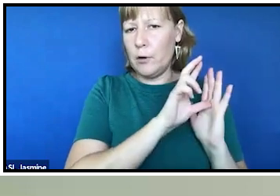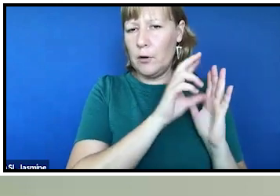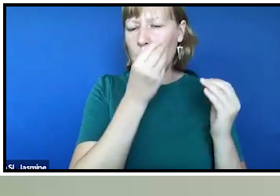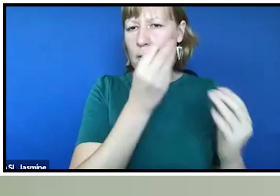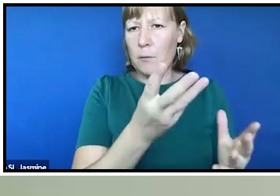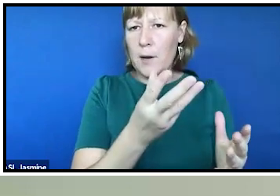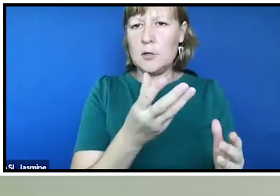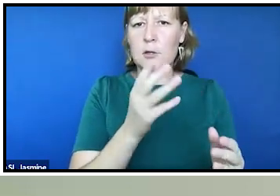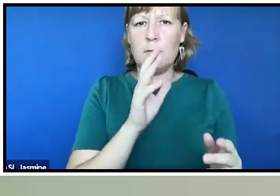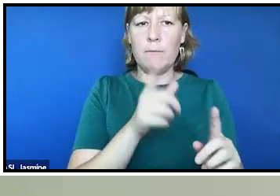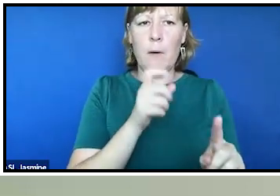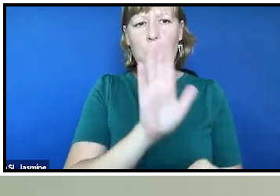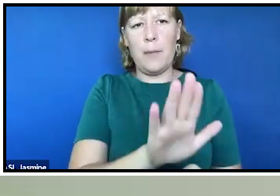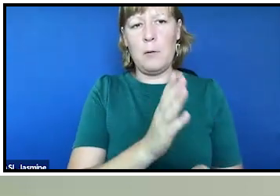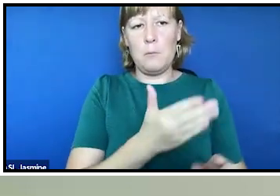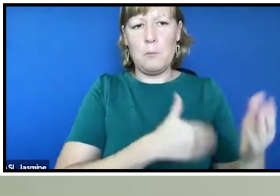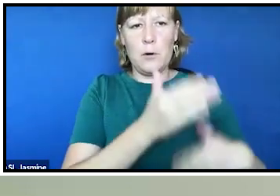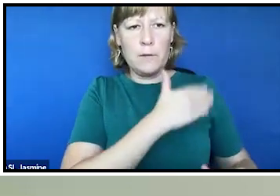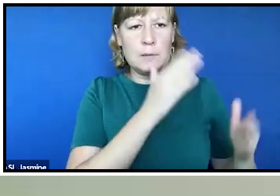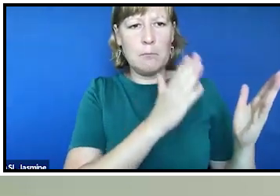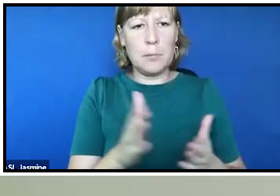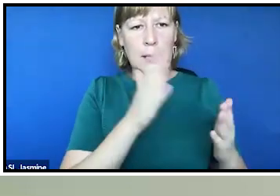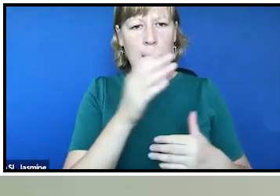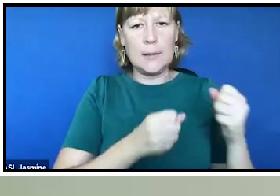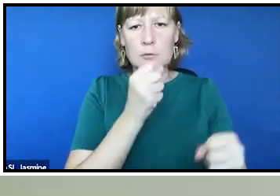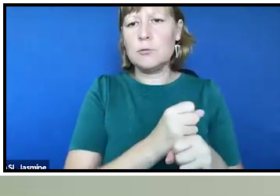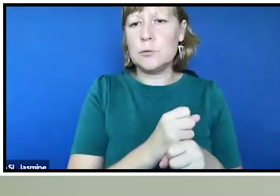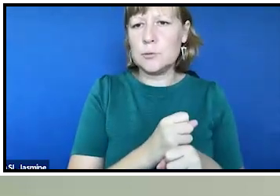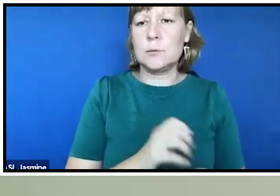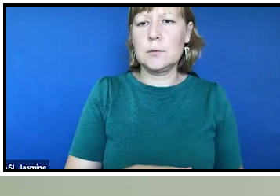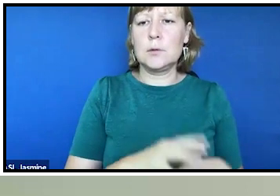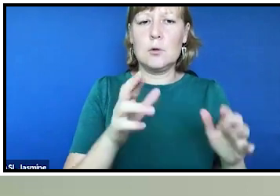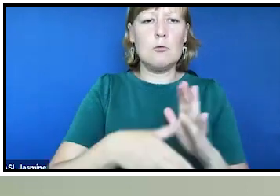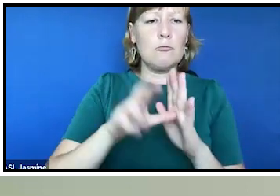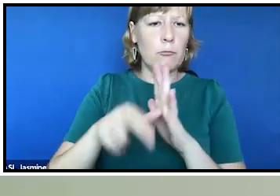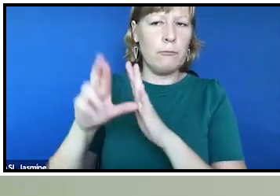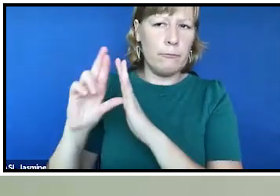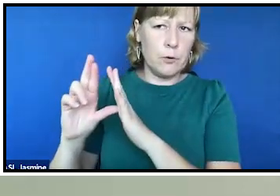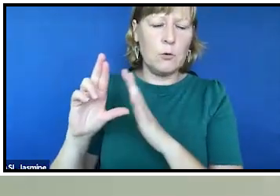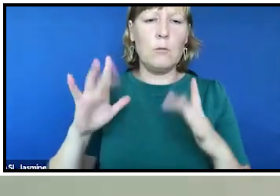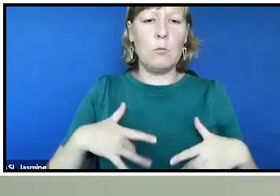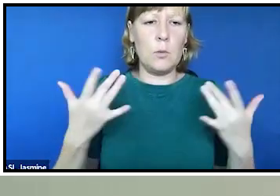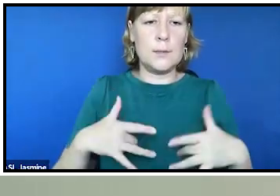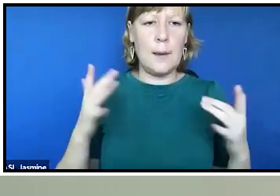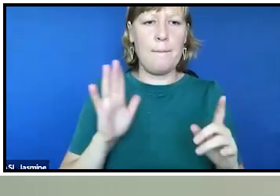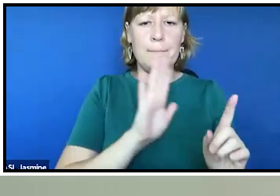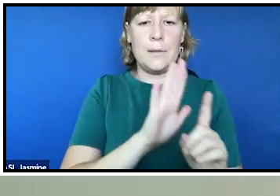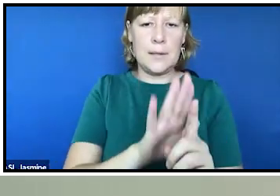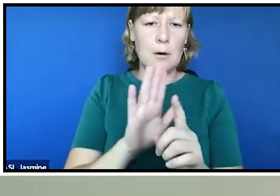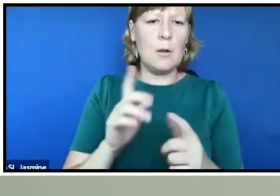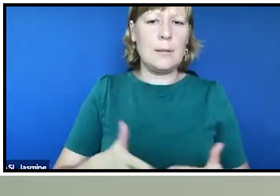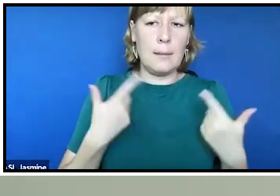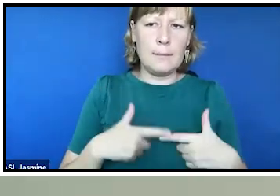if people are new to the system, kind of a review of what's been going on in their lives with the